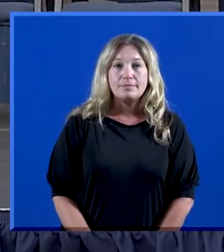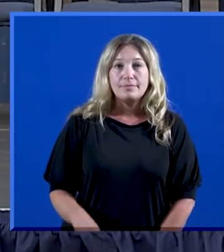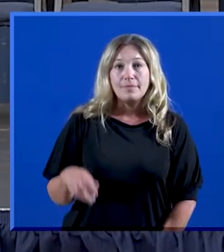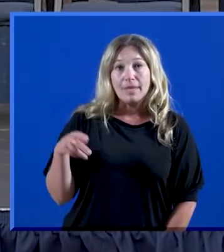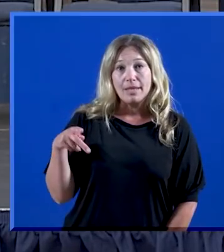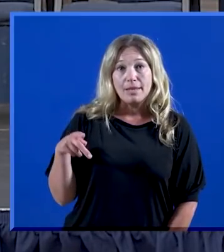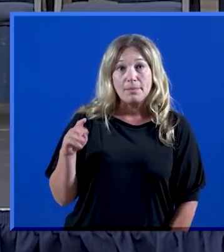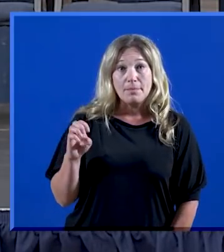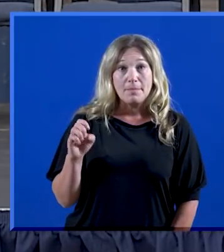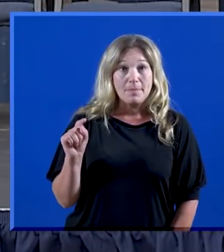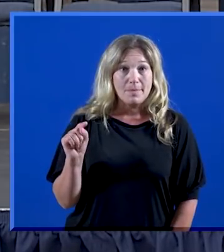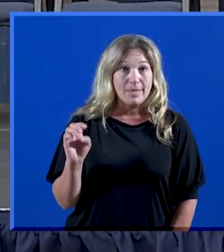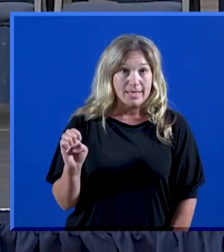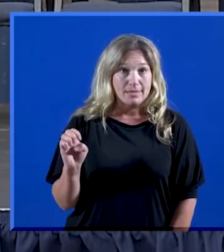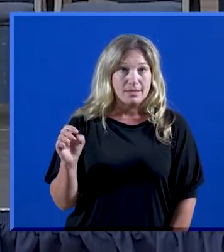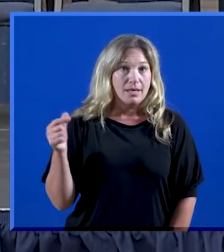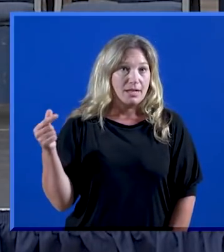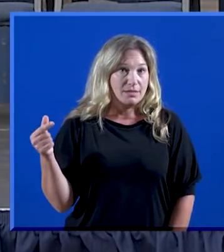Pete Gonzalez.